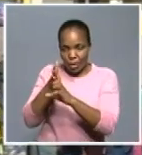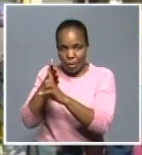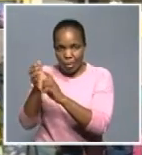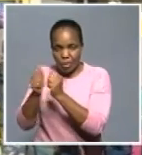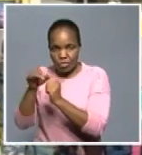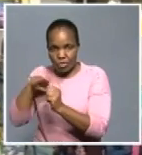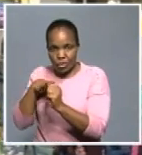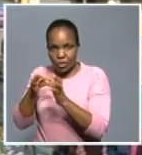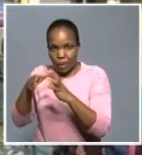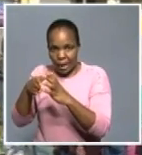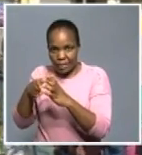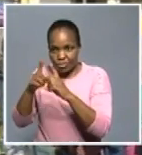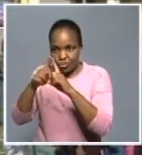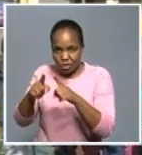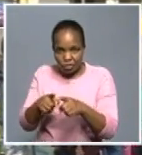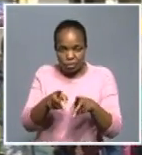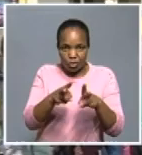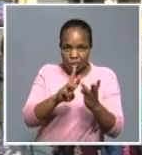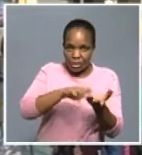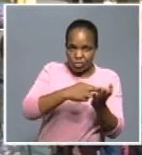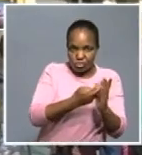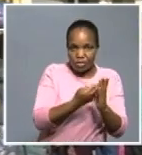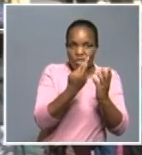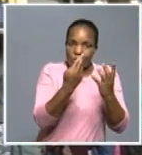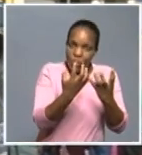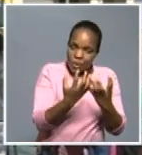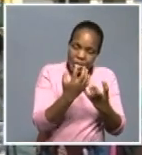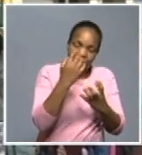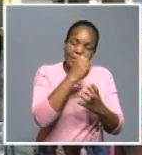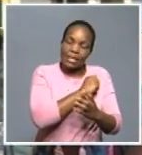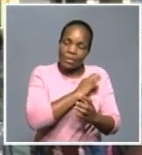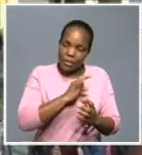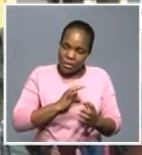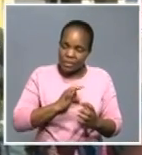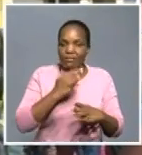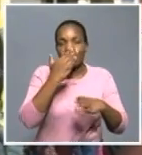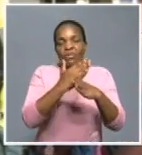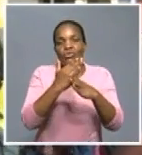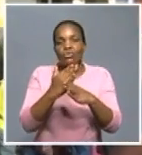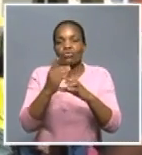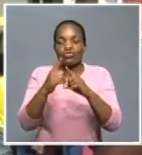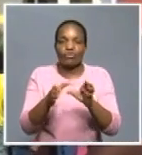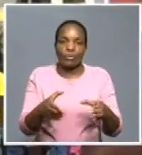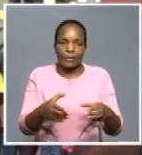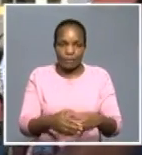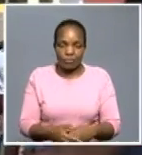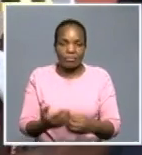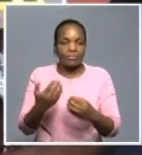represent in any form, either in a wage negotiations or either in the